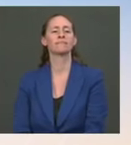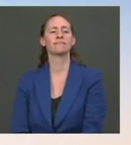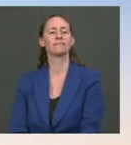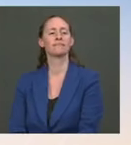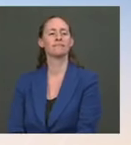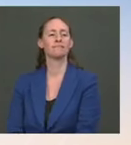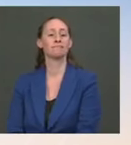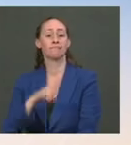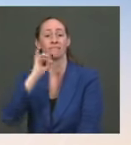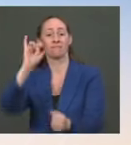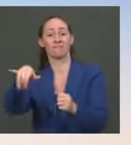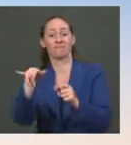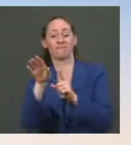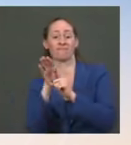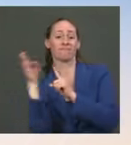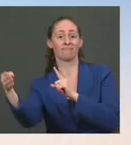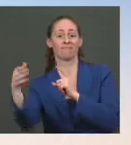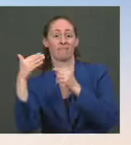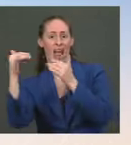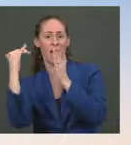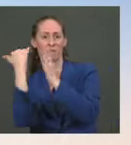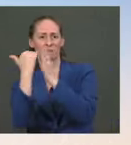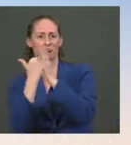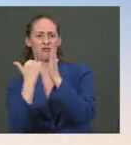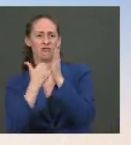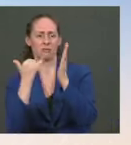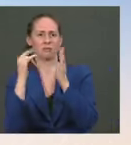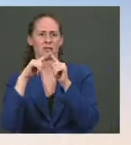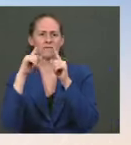past agenda, where there has been income